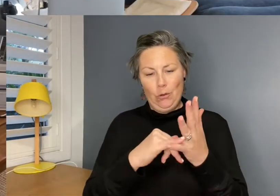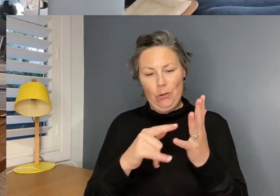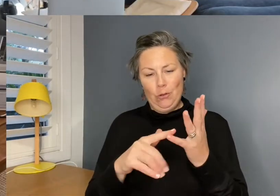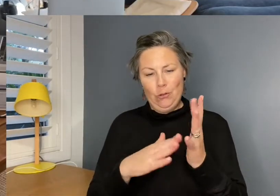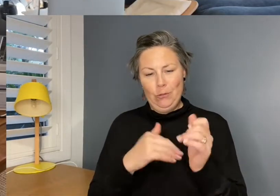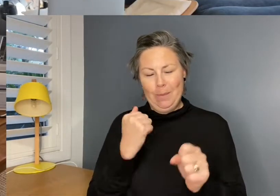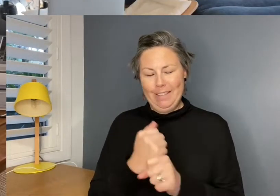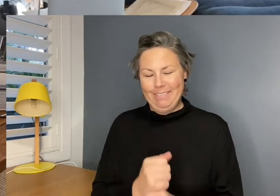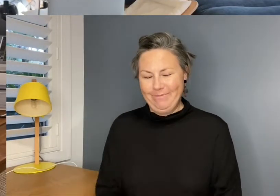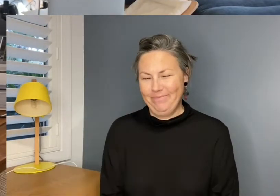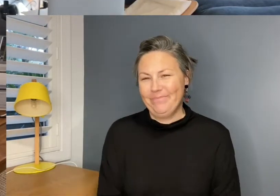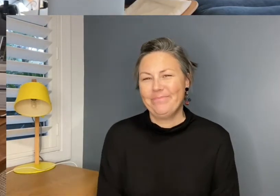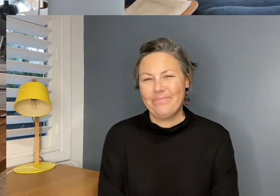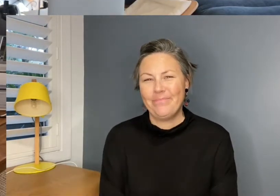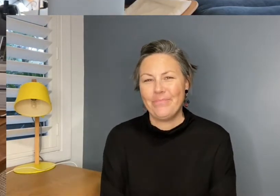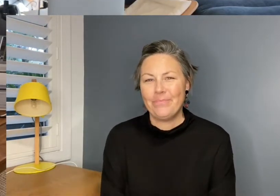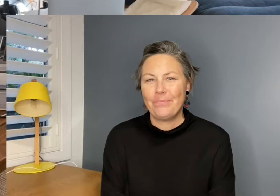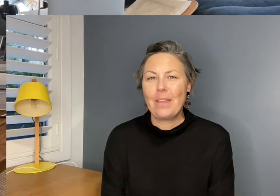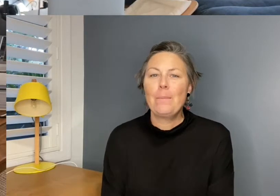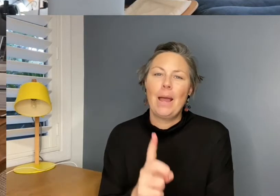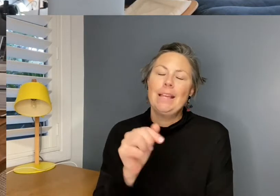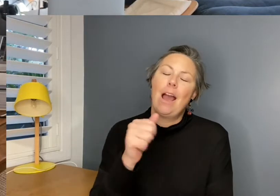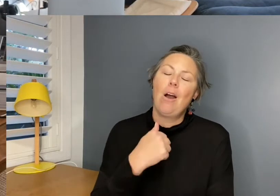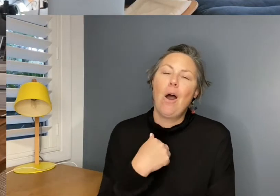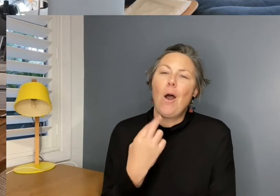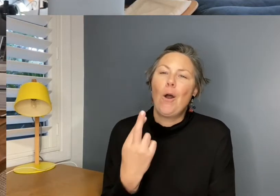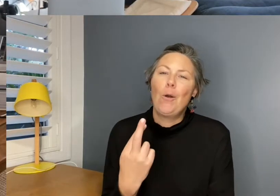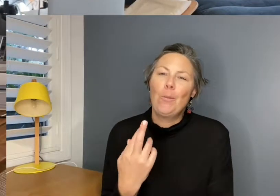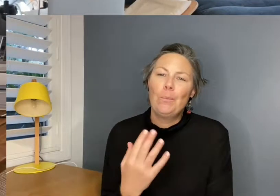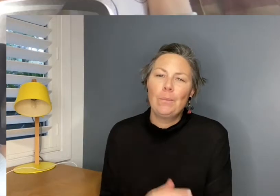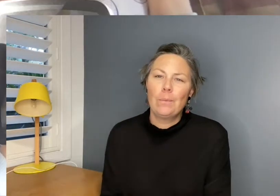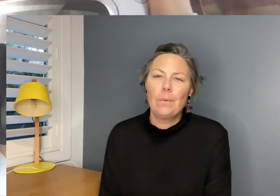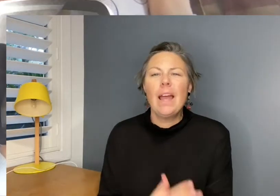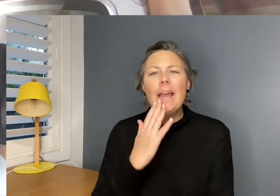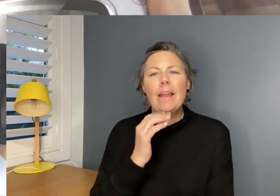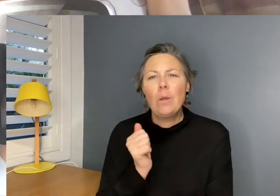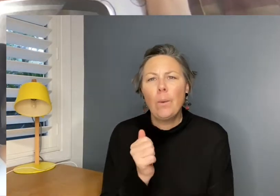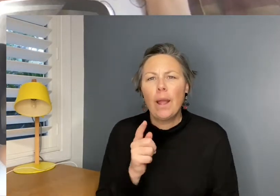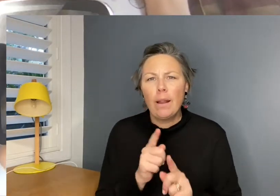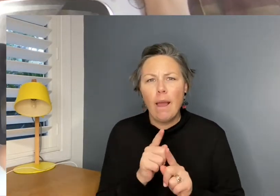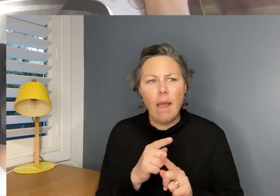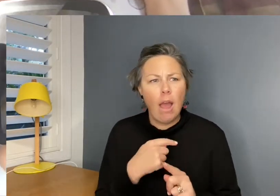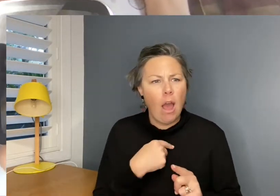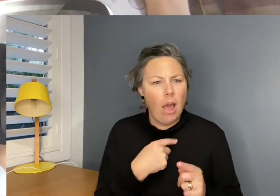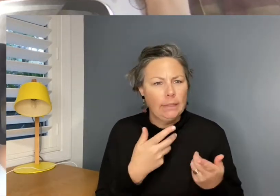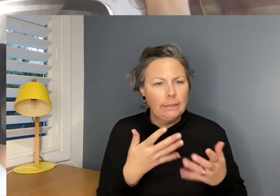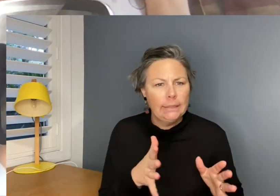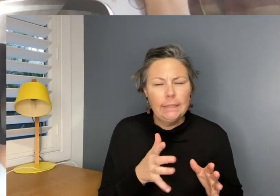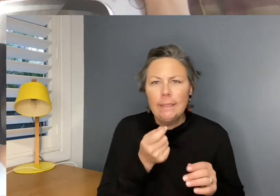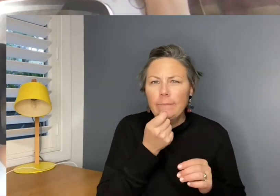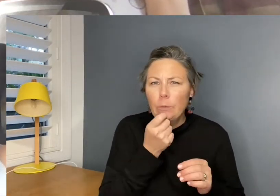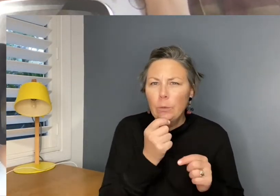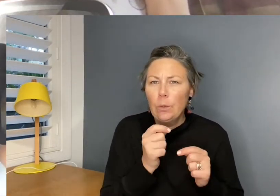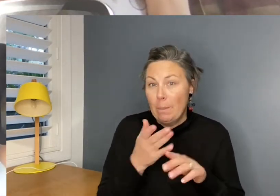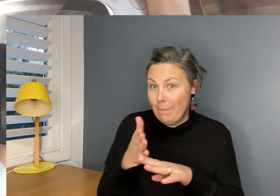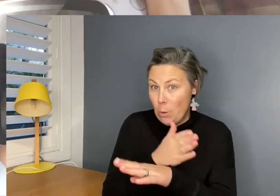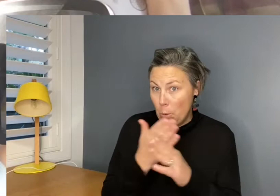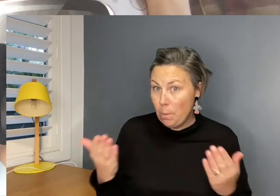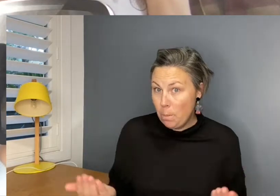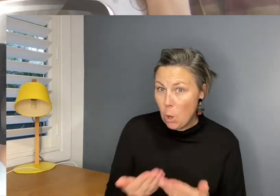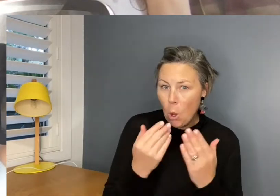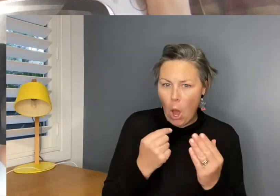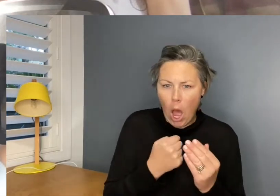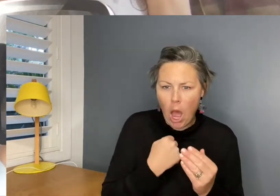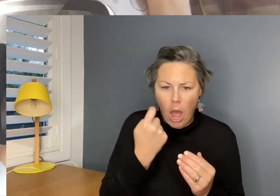it. Yeah, but I definitely do hope to. But, all of these little things that I started to